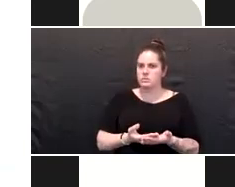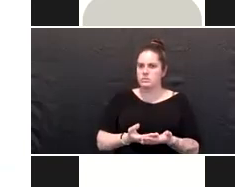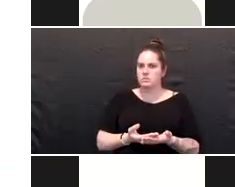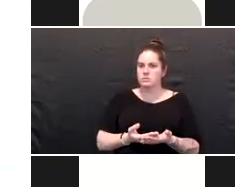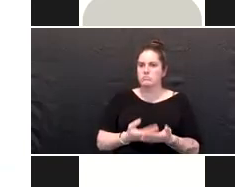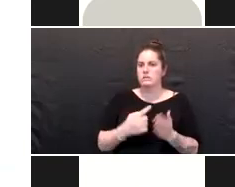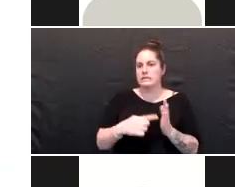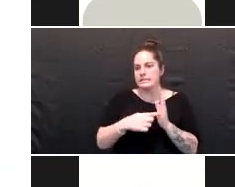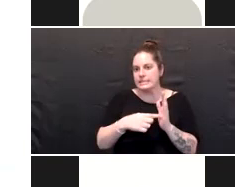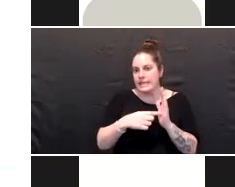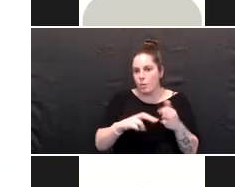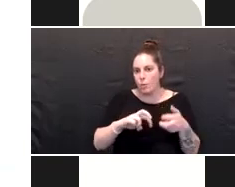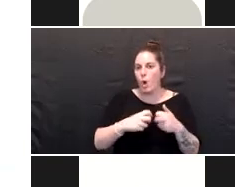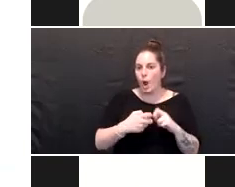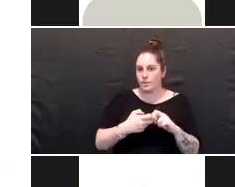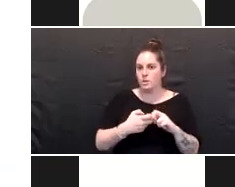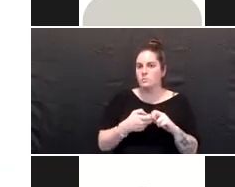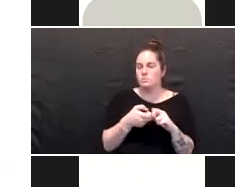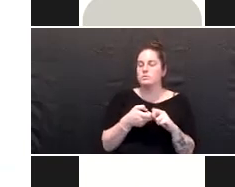sample problems.